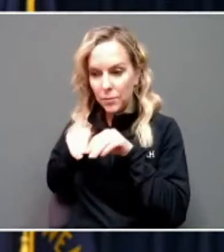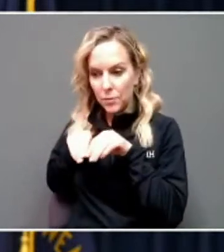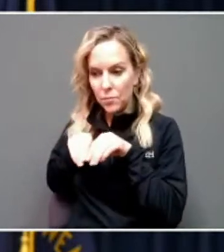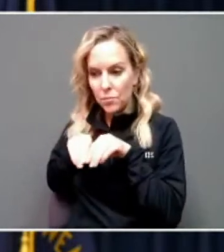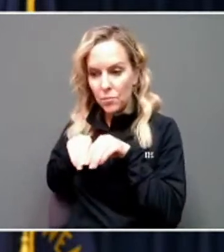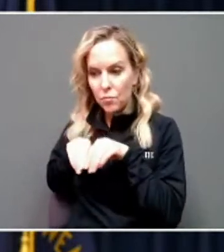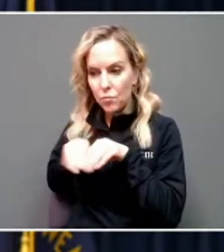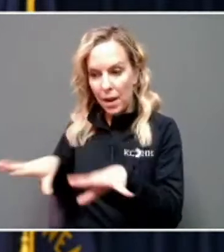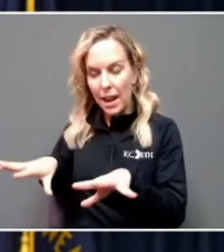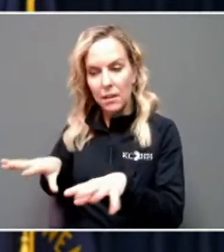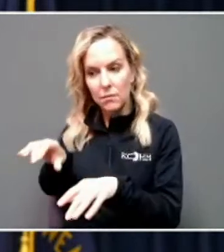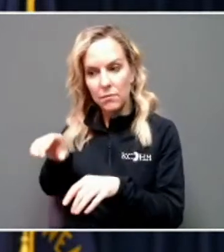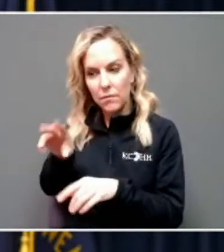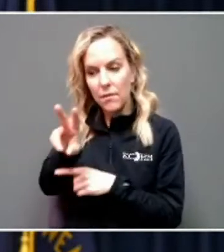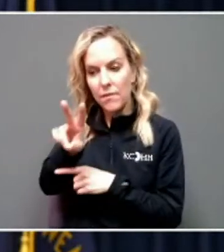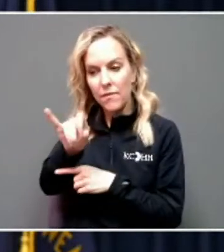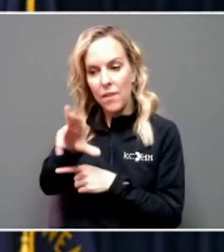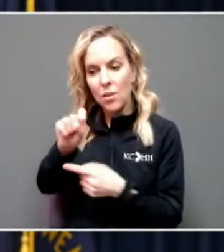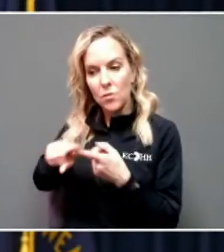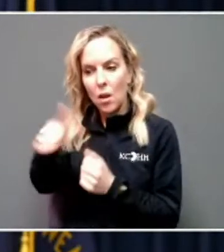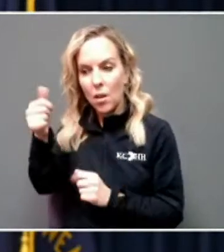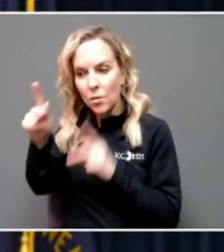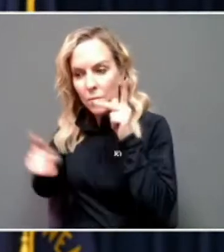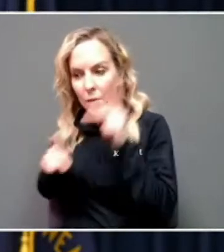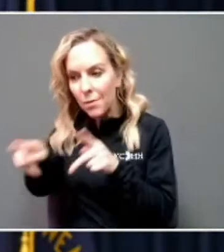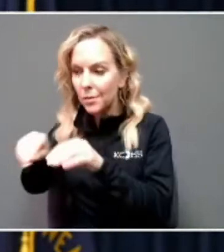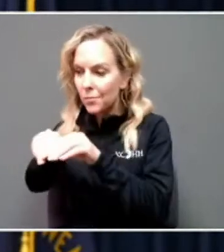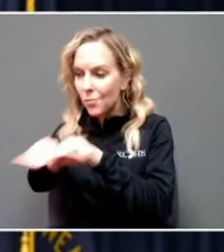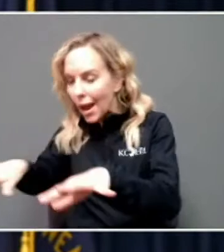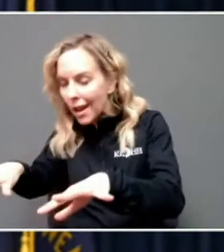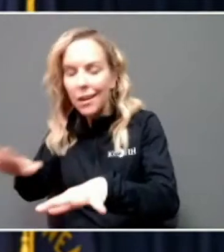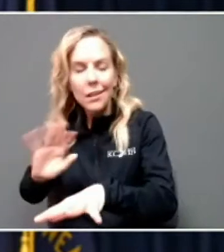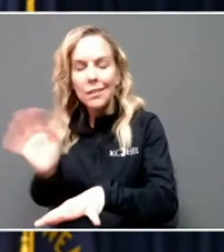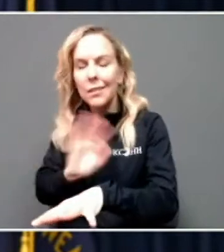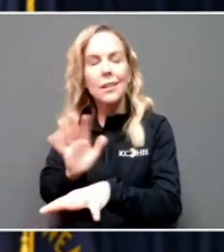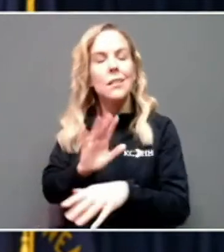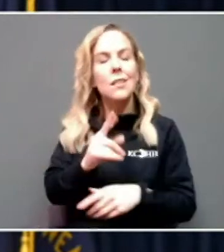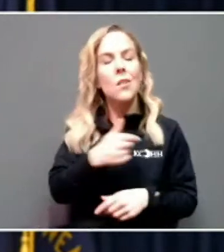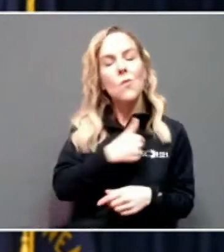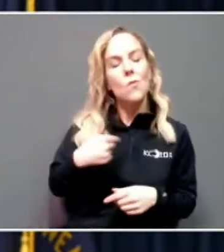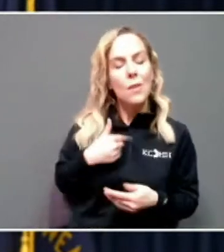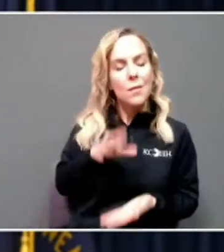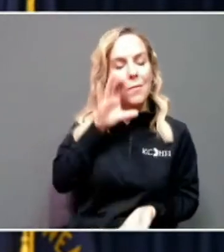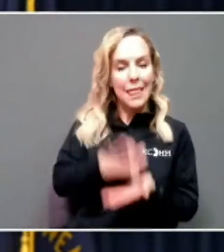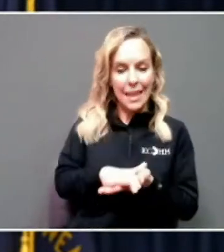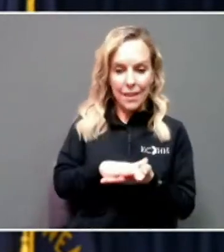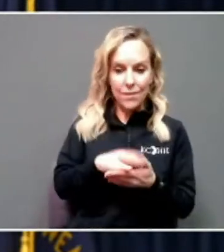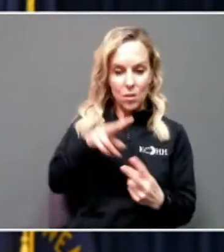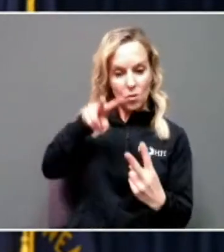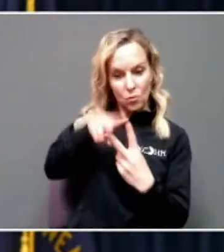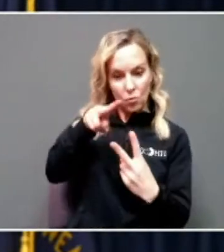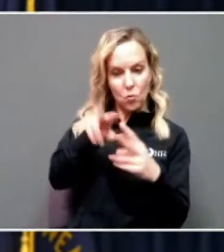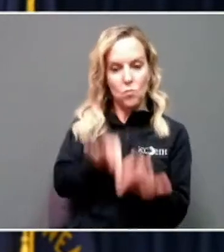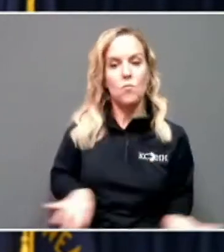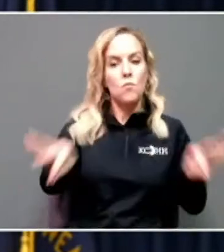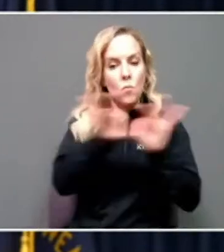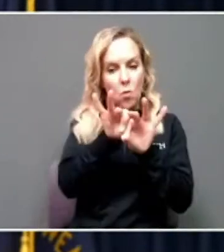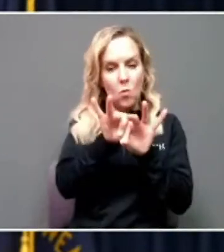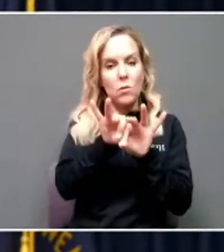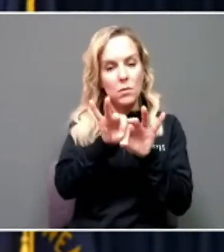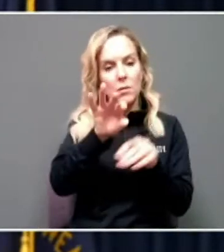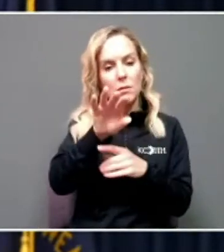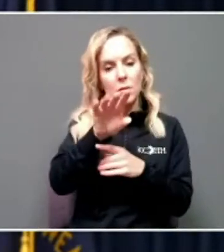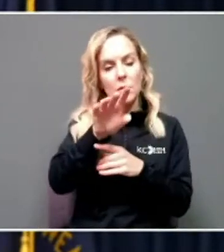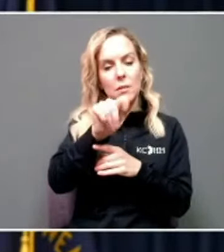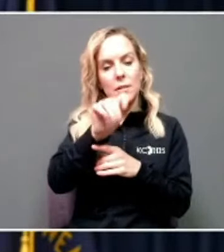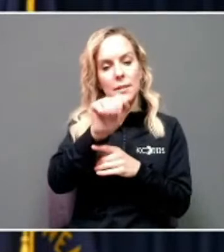have it are spreading it from there. So we believe that these two mitigation tactics need to be done